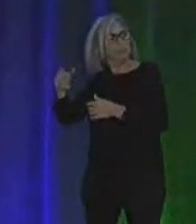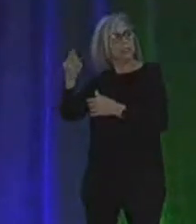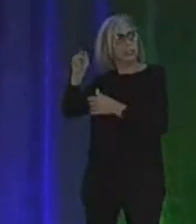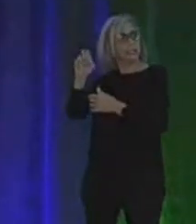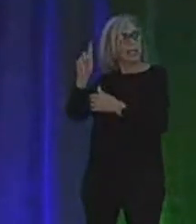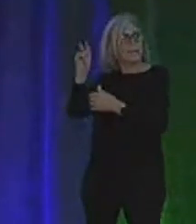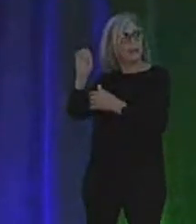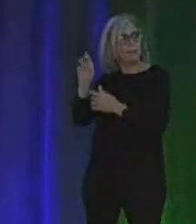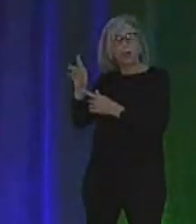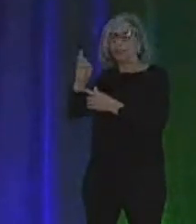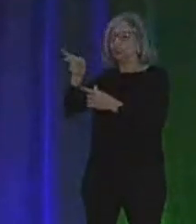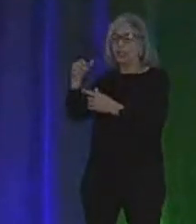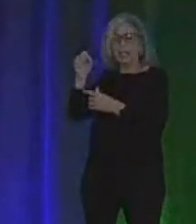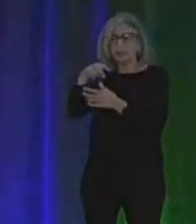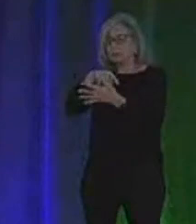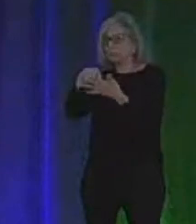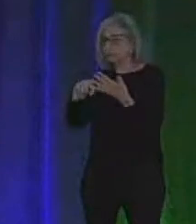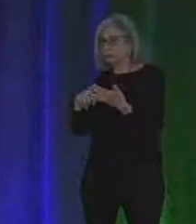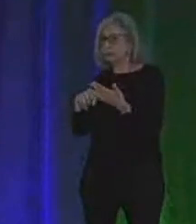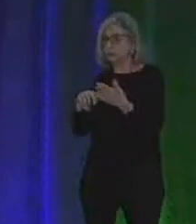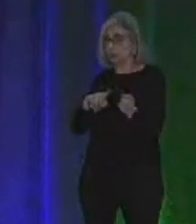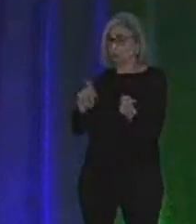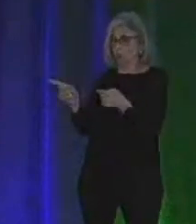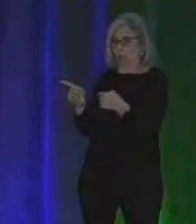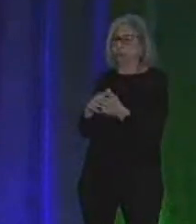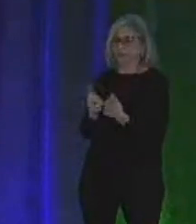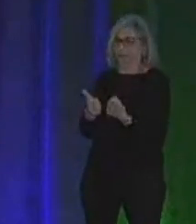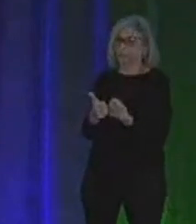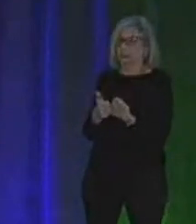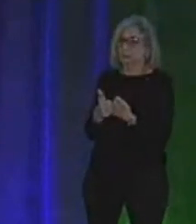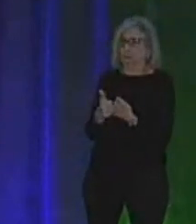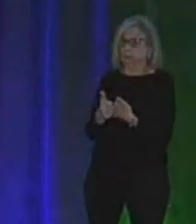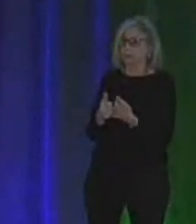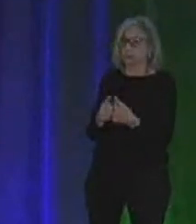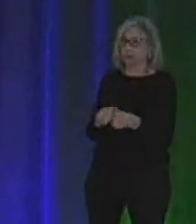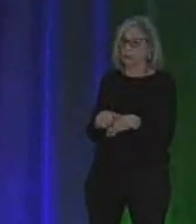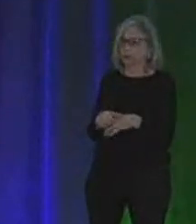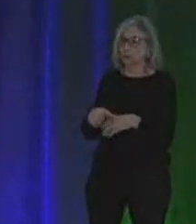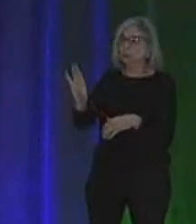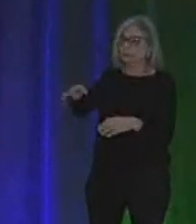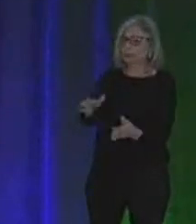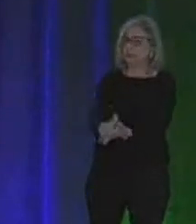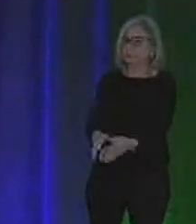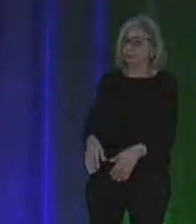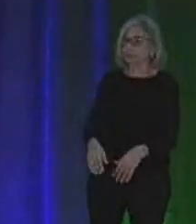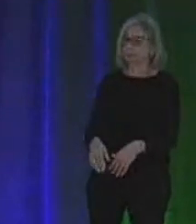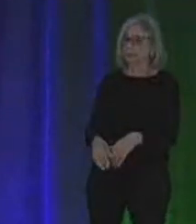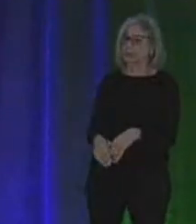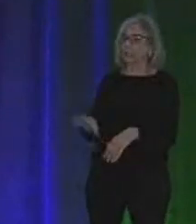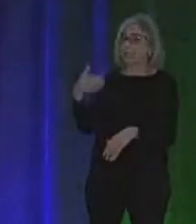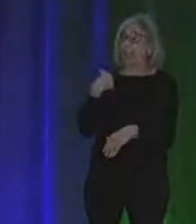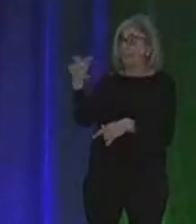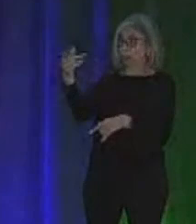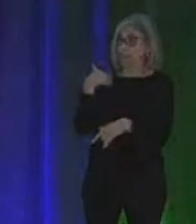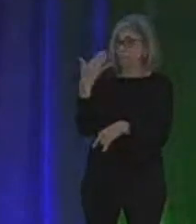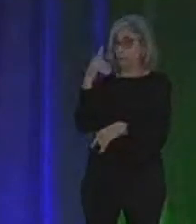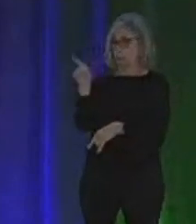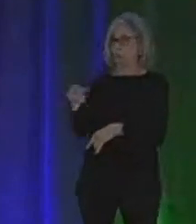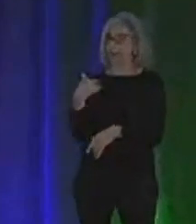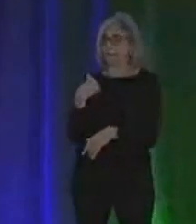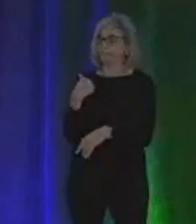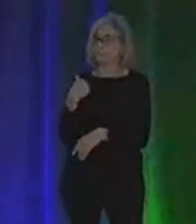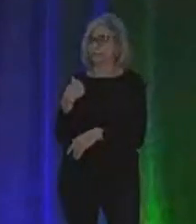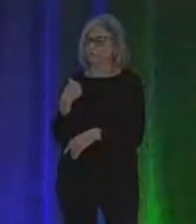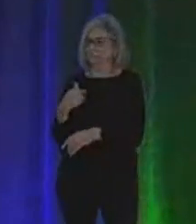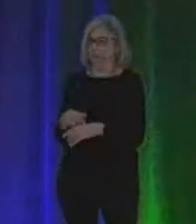and error.tsx, which do exactly what you think they do. And we have a notfound.tsx as well, which